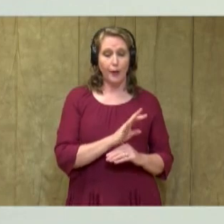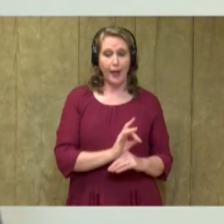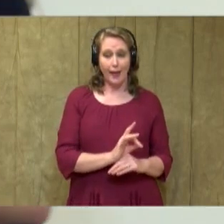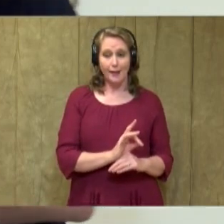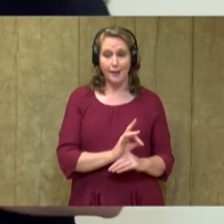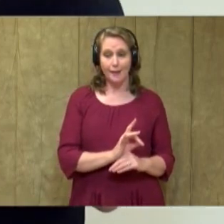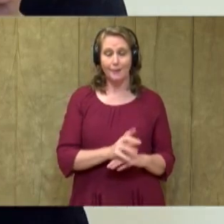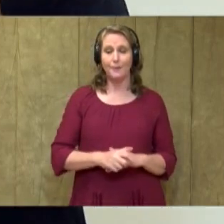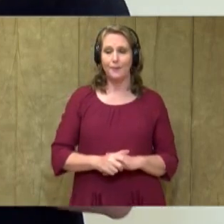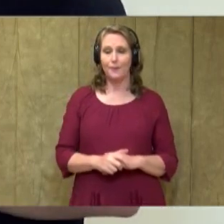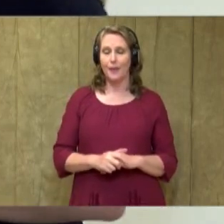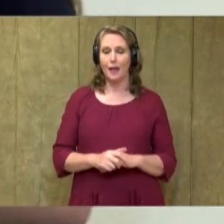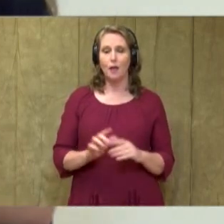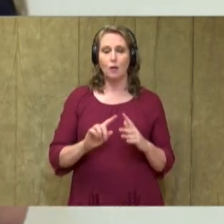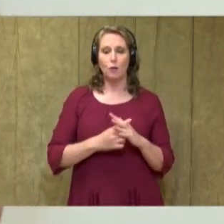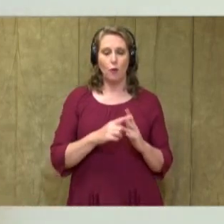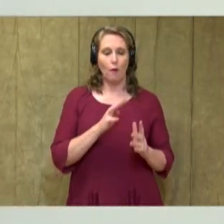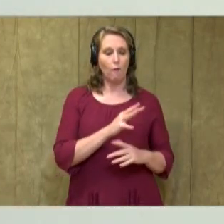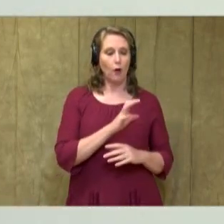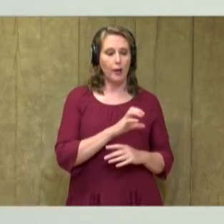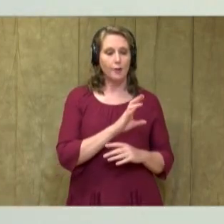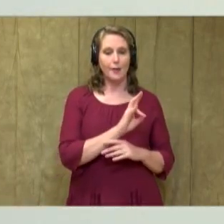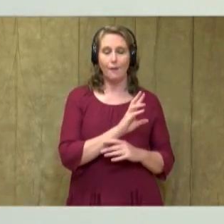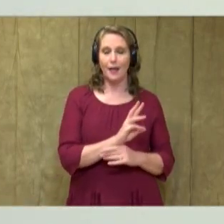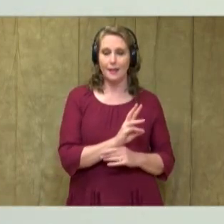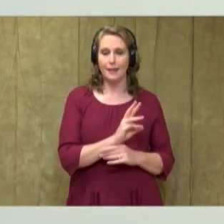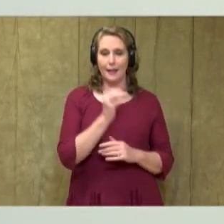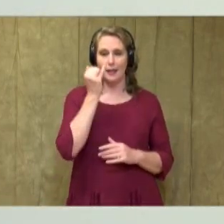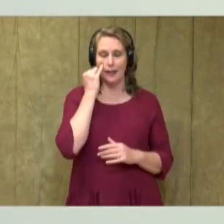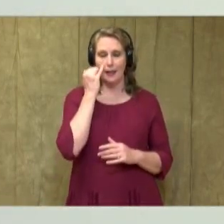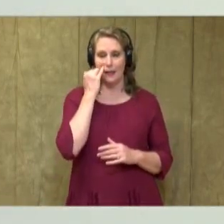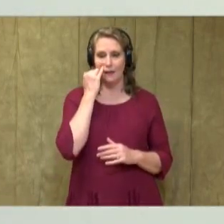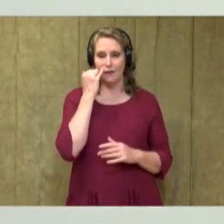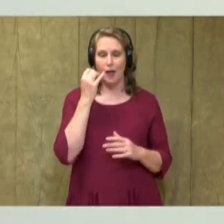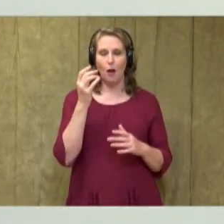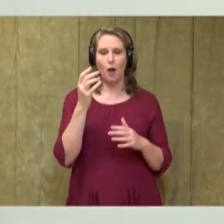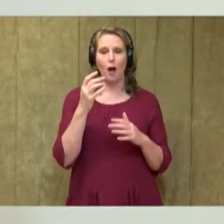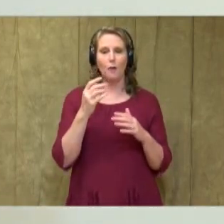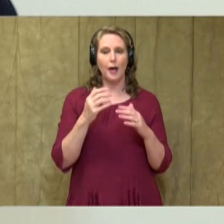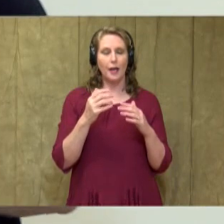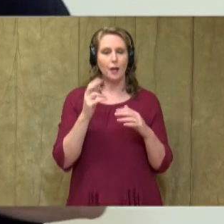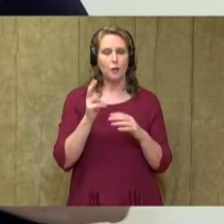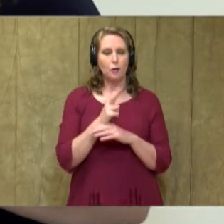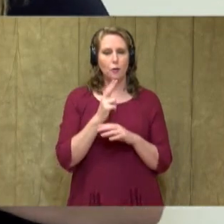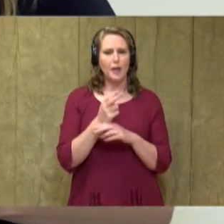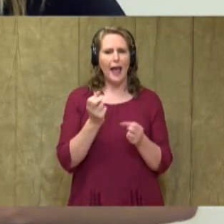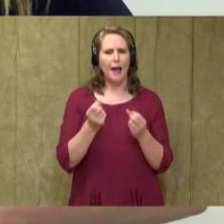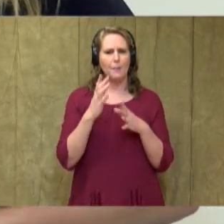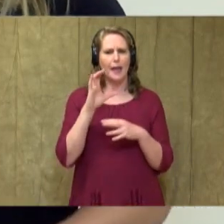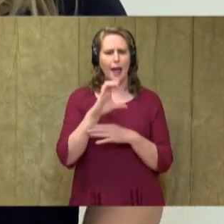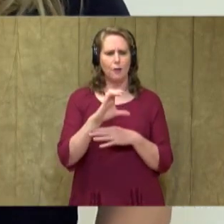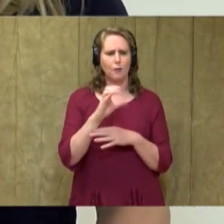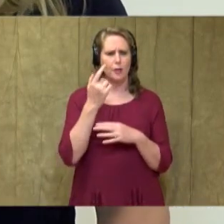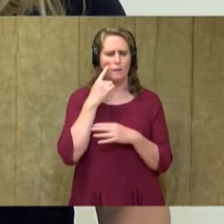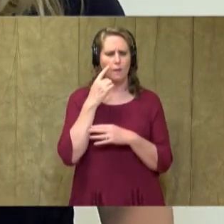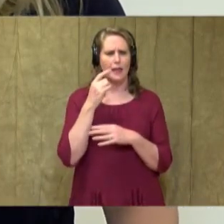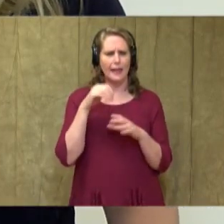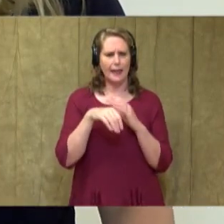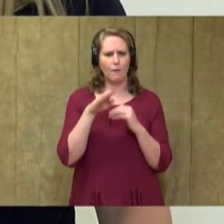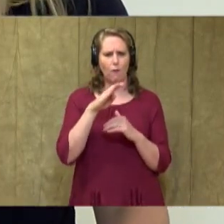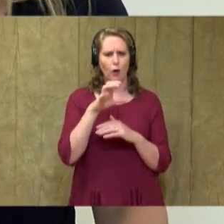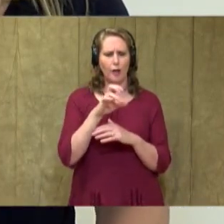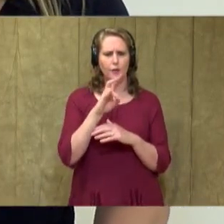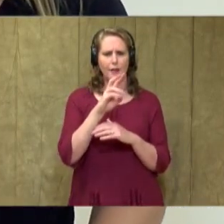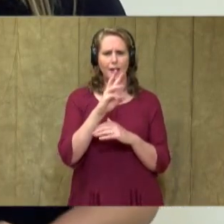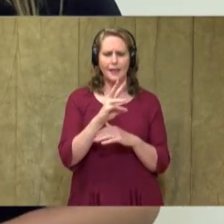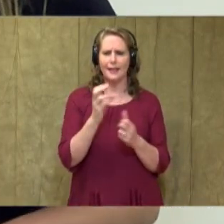148. So let's start out with 476. If I wanted to build 476, how many hundreds would I need? How many of these